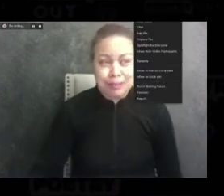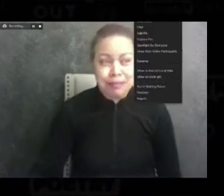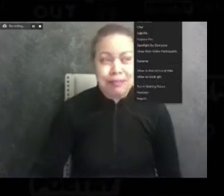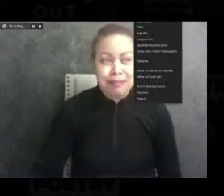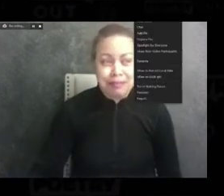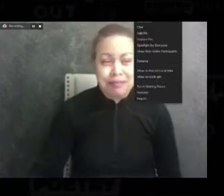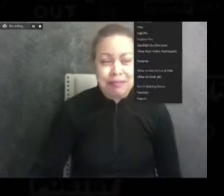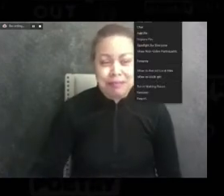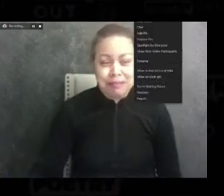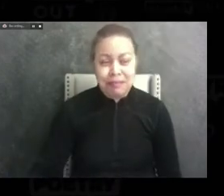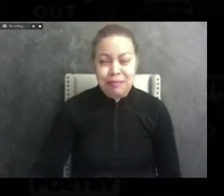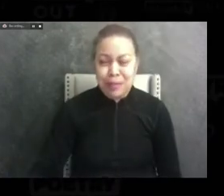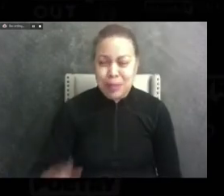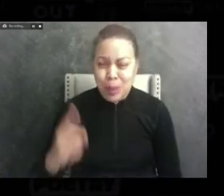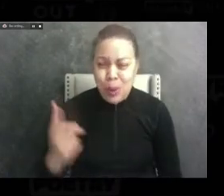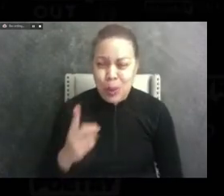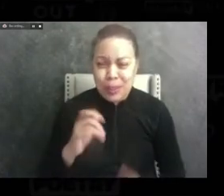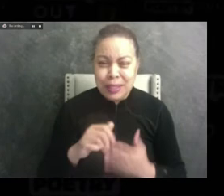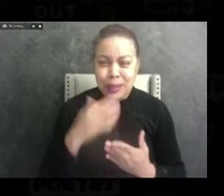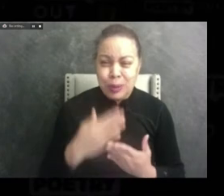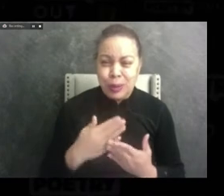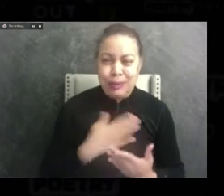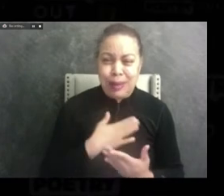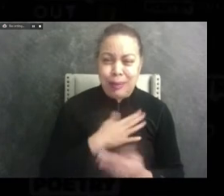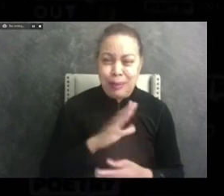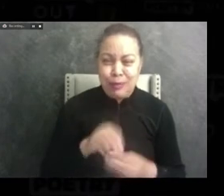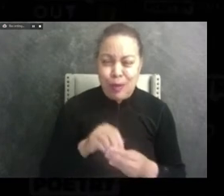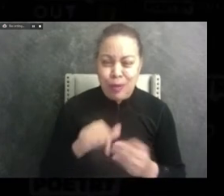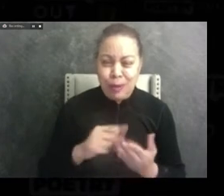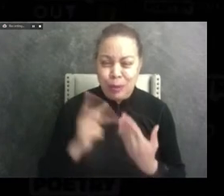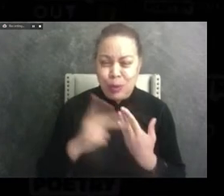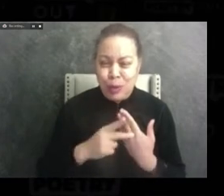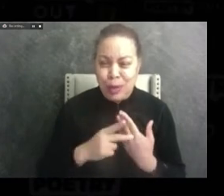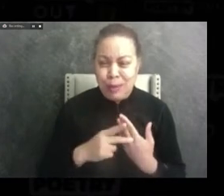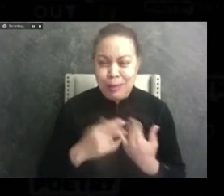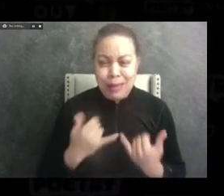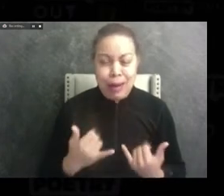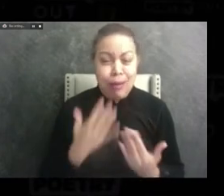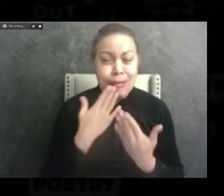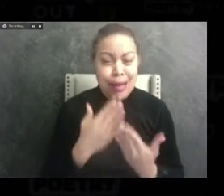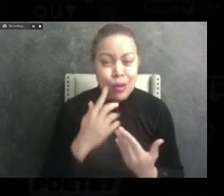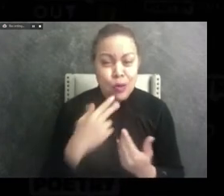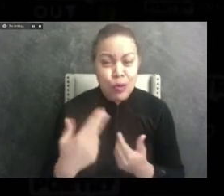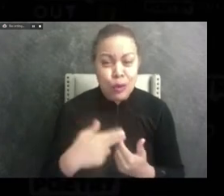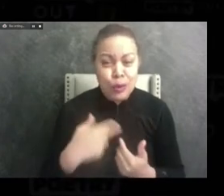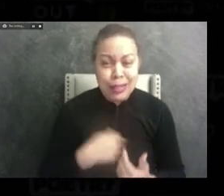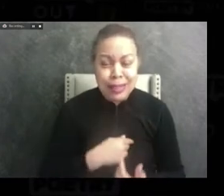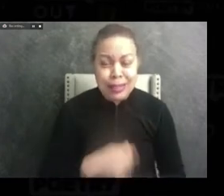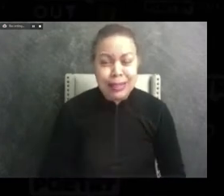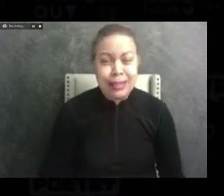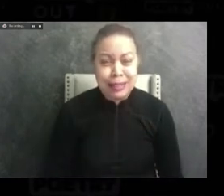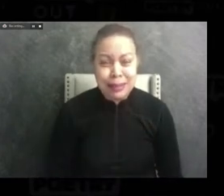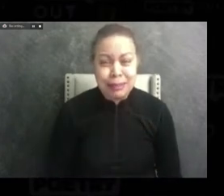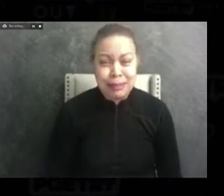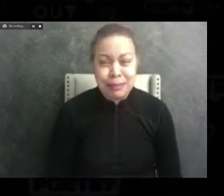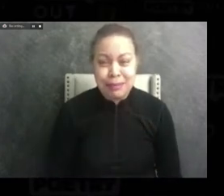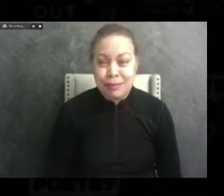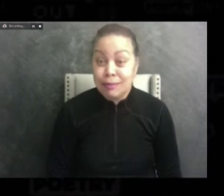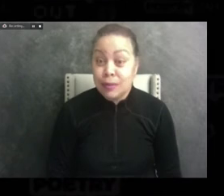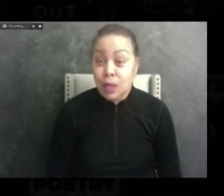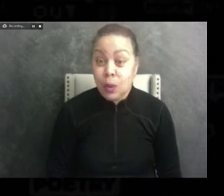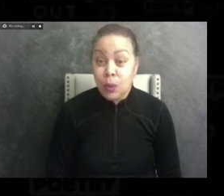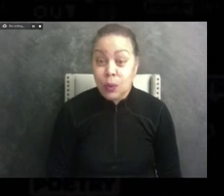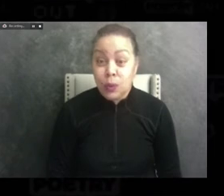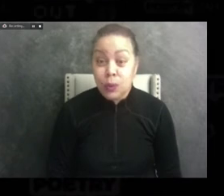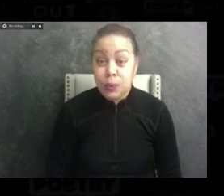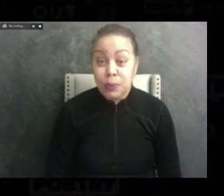always, always a good thing. I'm so glad to be a part of this program. And thank you for coming out. In addition to everyone out there in the